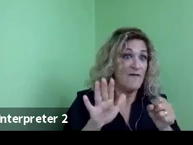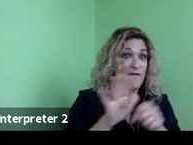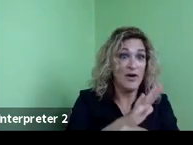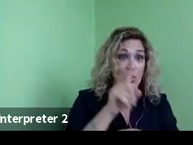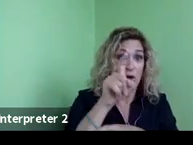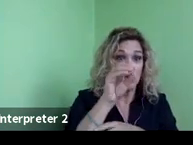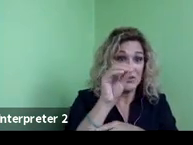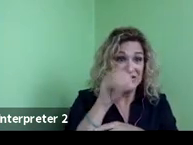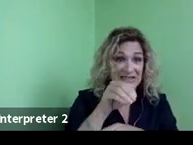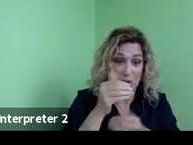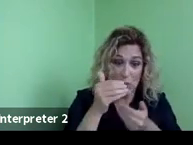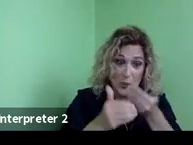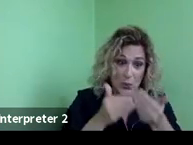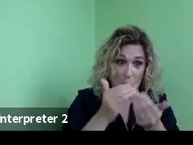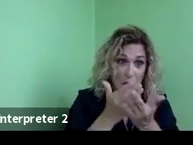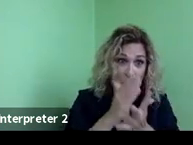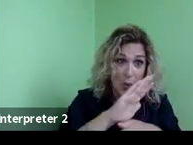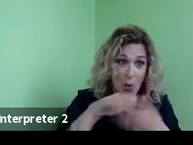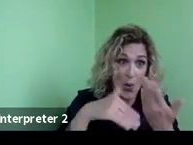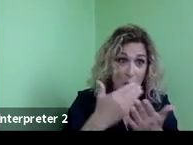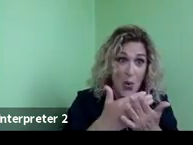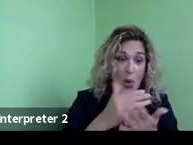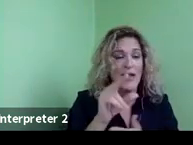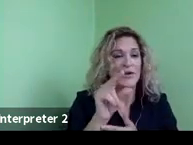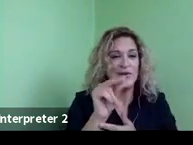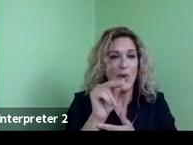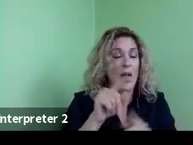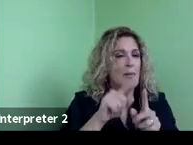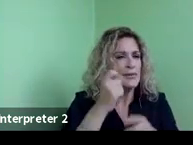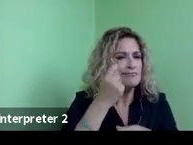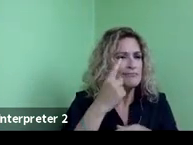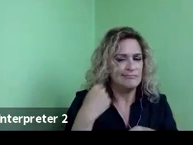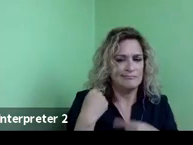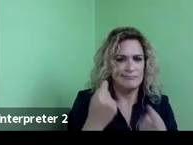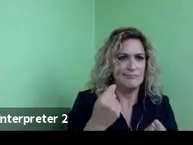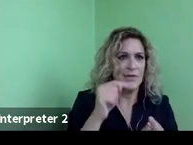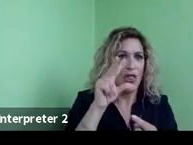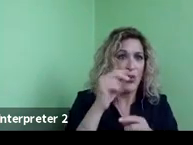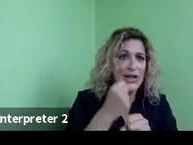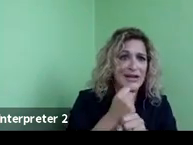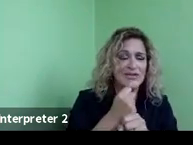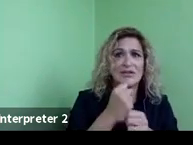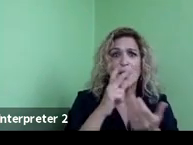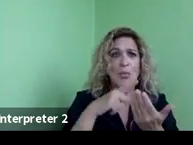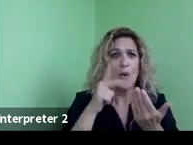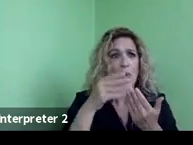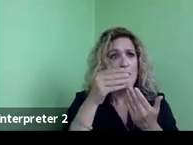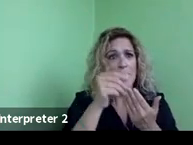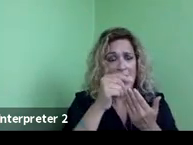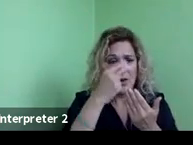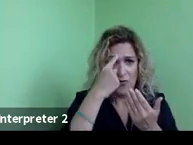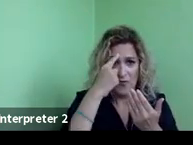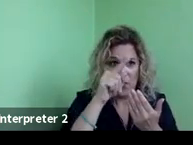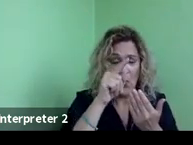all of that. But as you know, for 3 decades, programs were paid for sheltering through that per diem